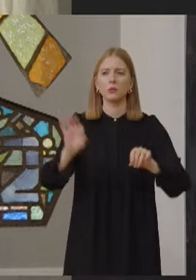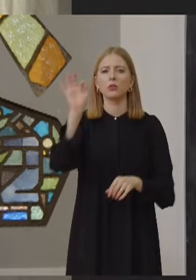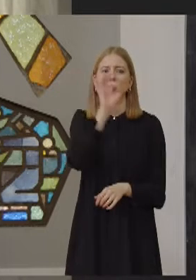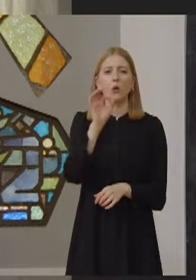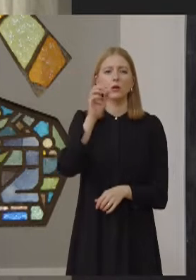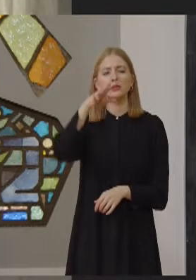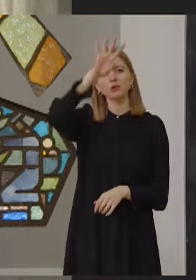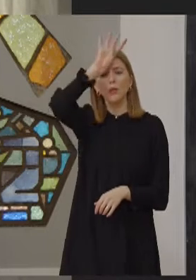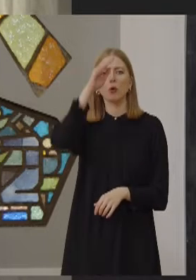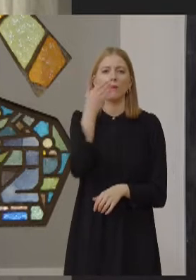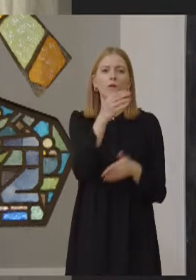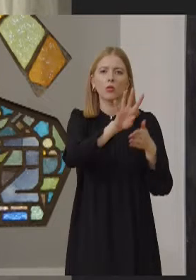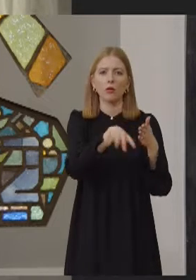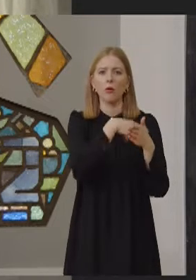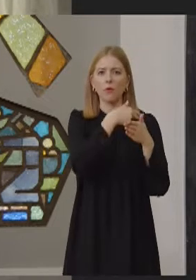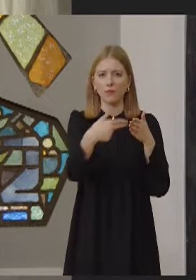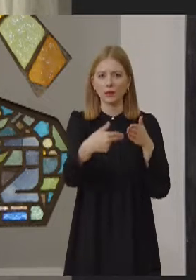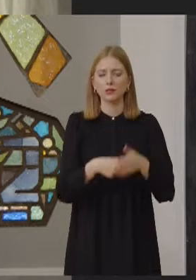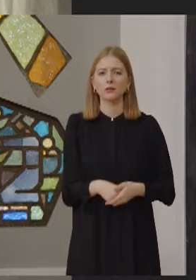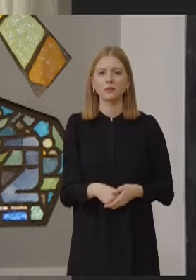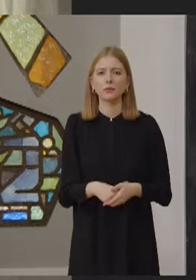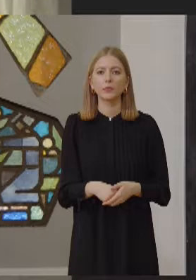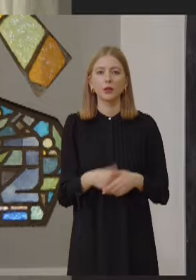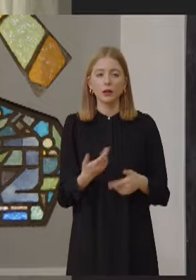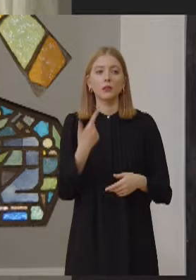myths related to the Istanbul Convention.